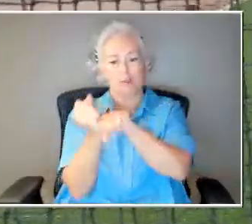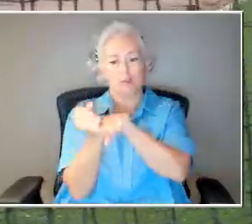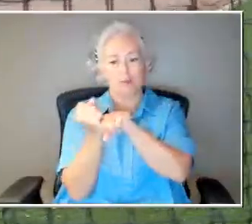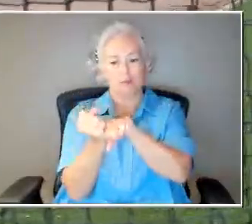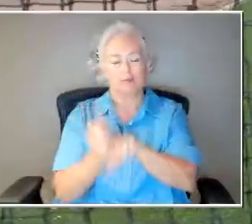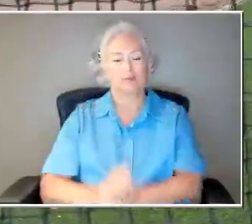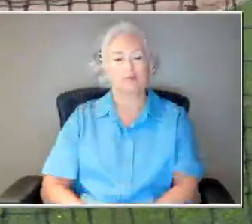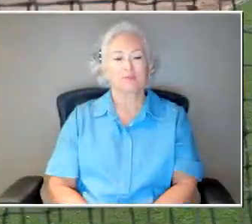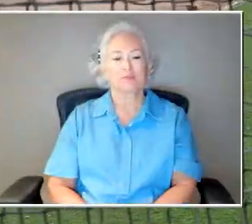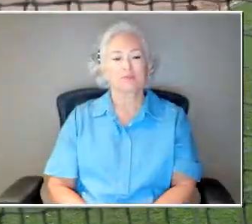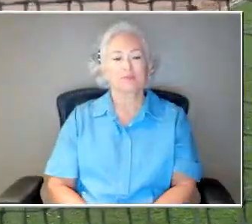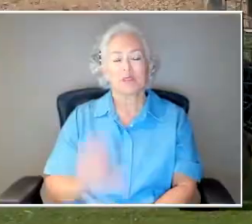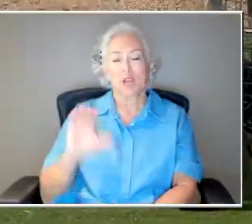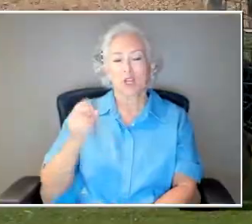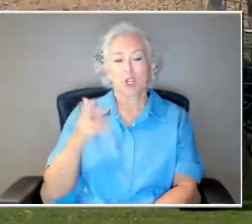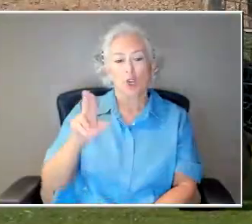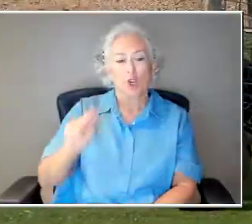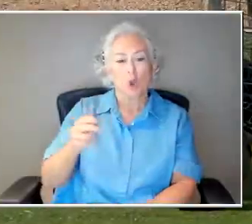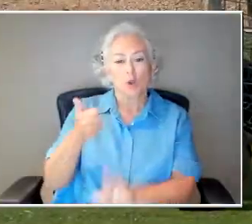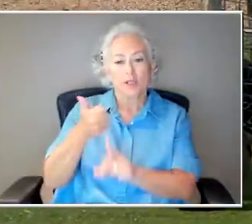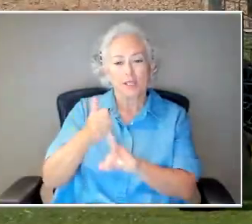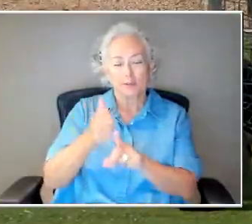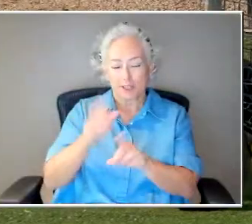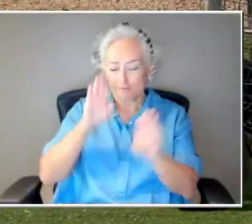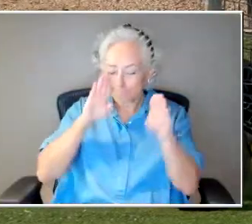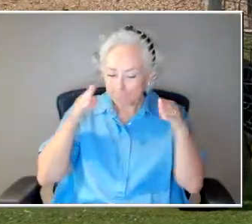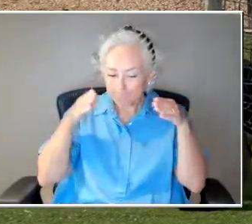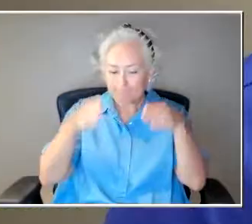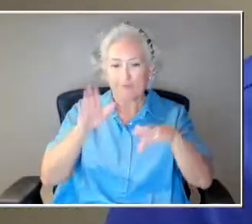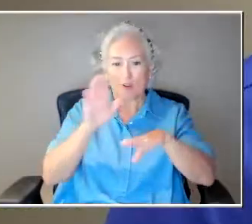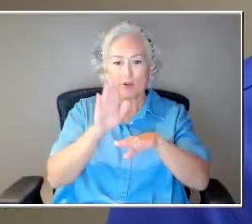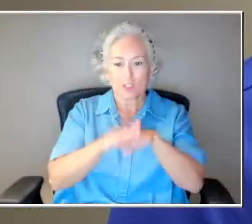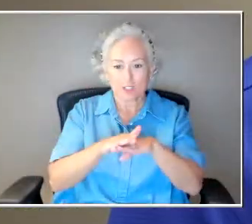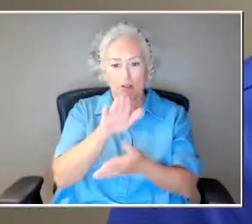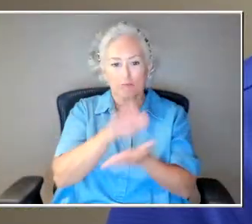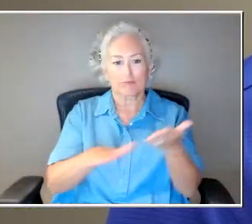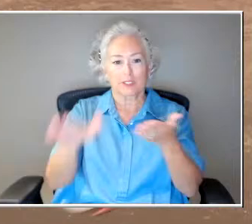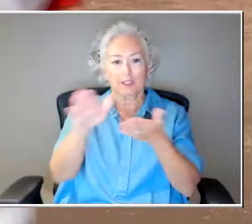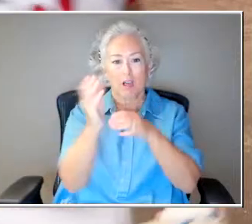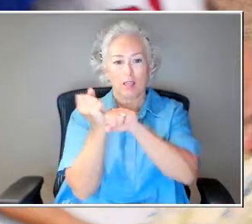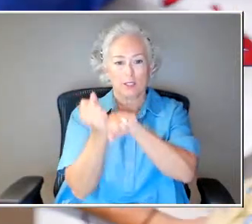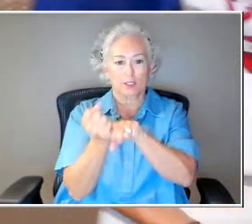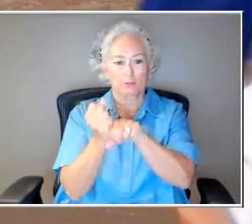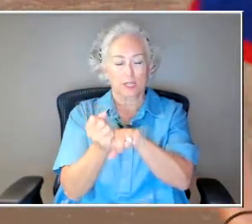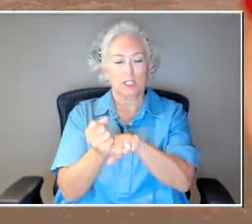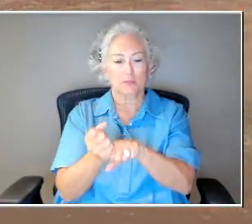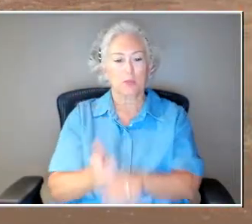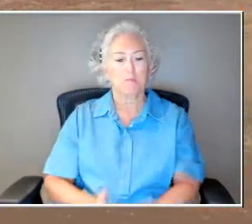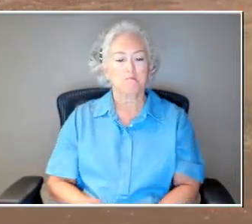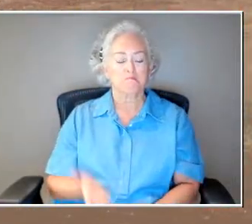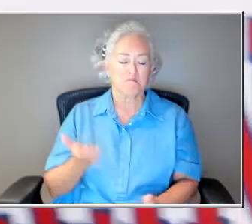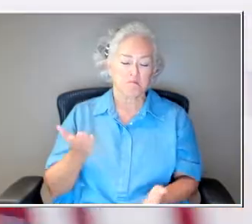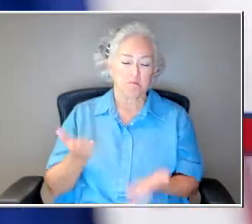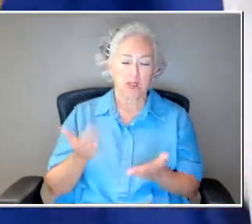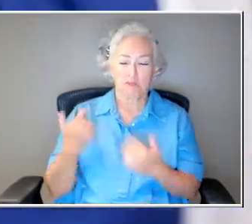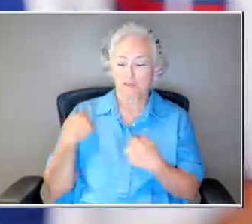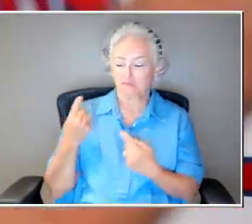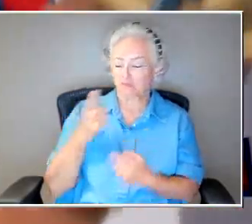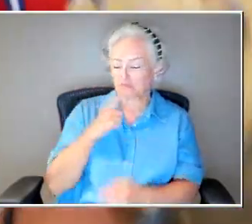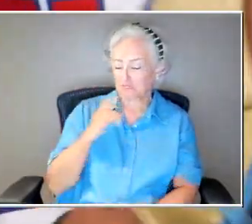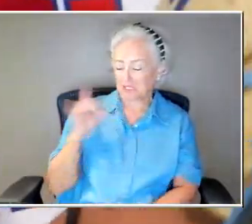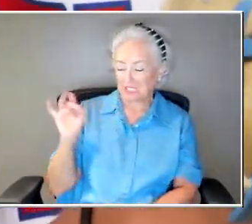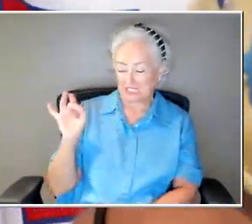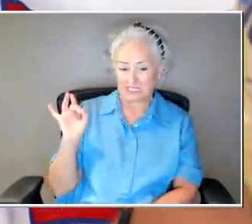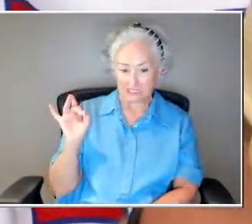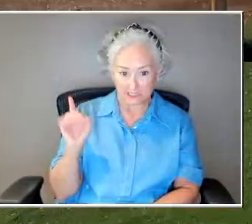Cohen Gunn has his eyes fixed on the bigger league of collegiate ball. Probably since I was 8. But every athlete knows the path to